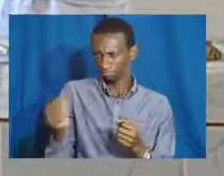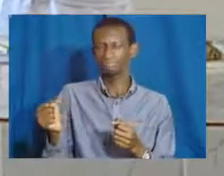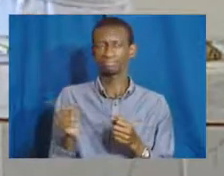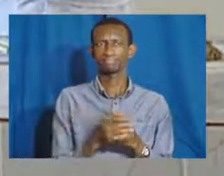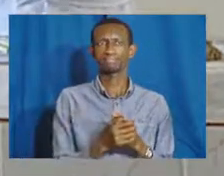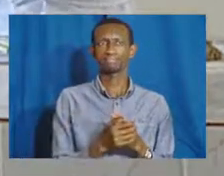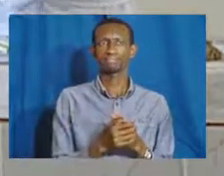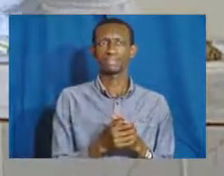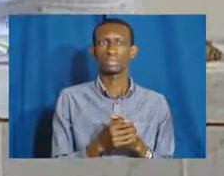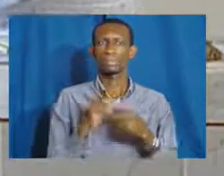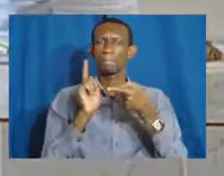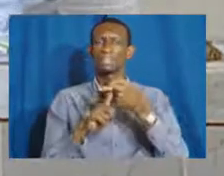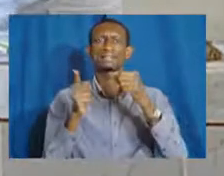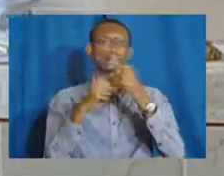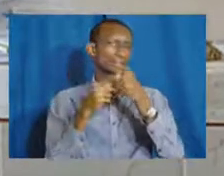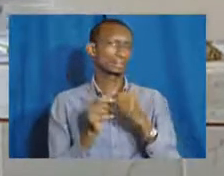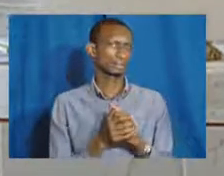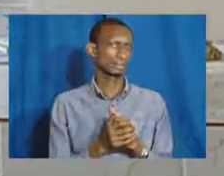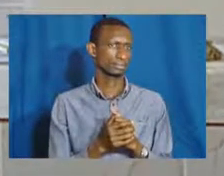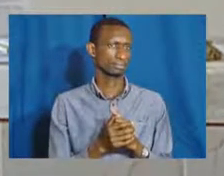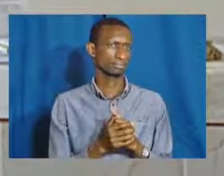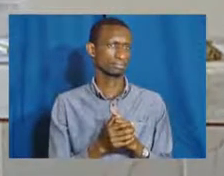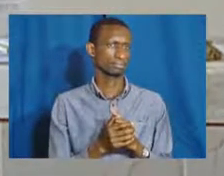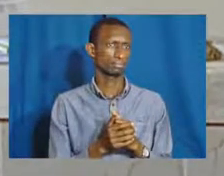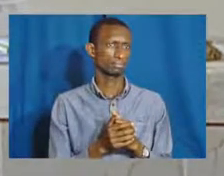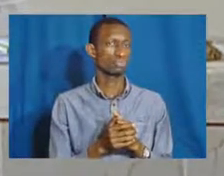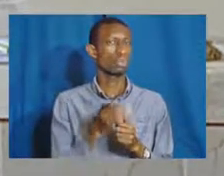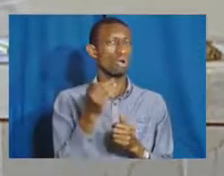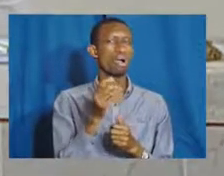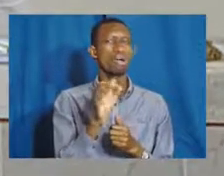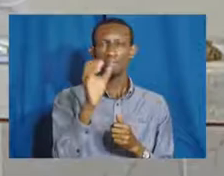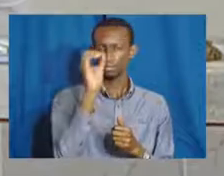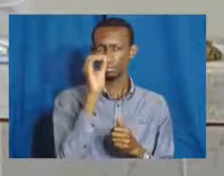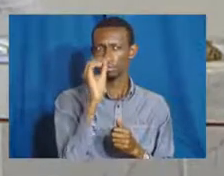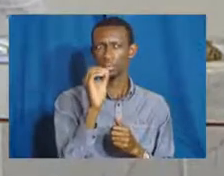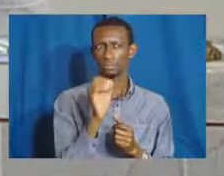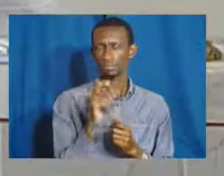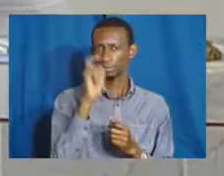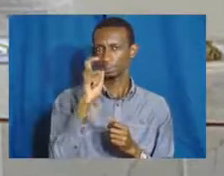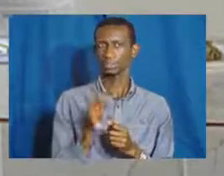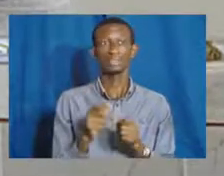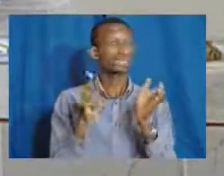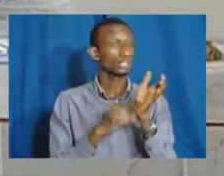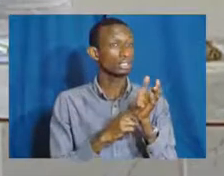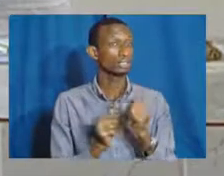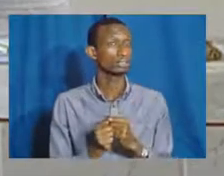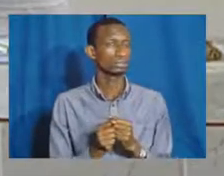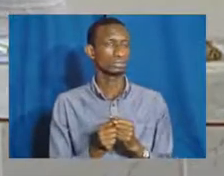be positive 6. Here I have a 0x, which is equal to